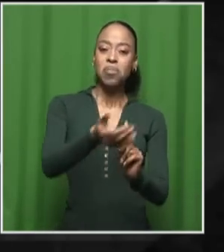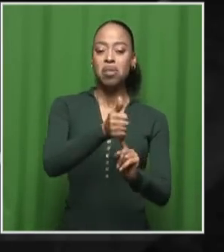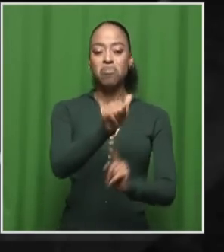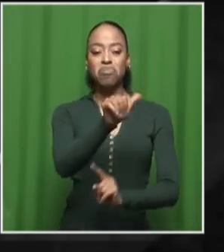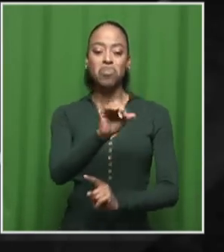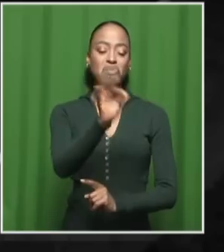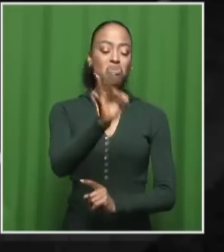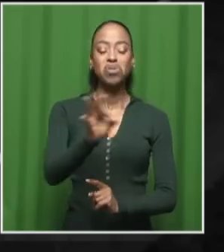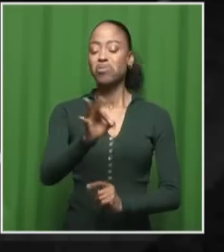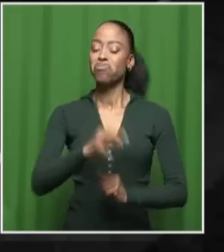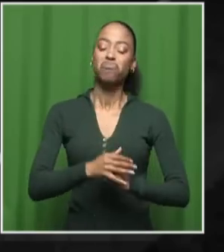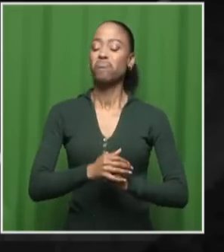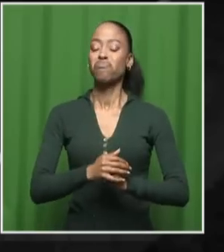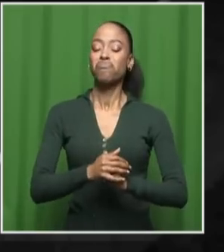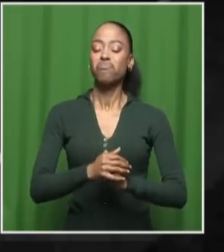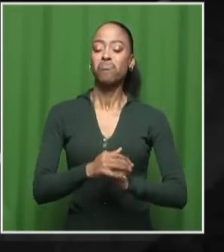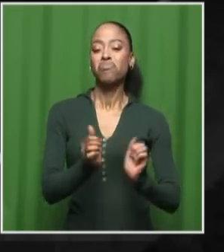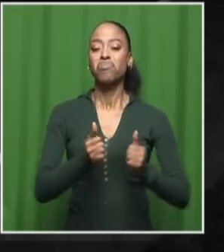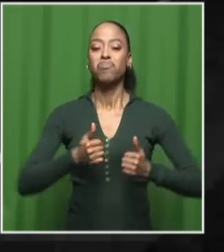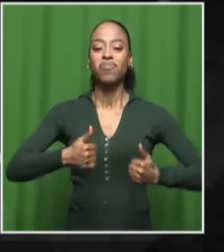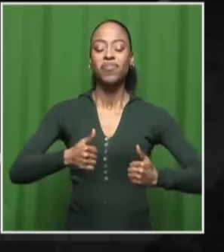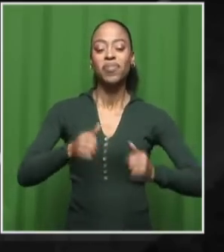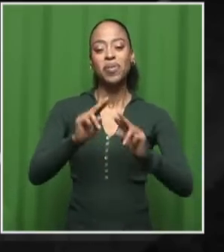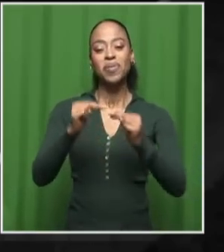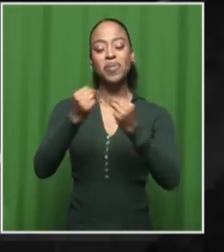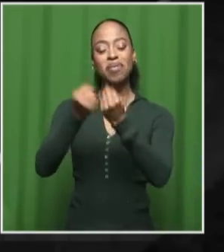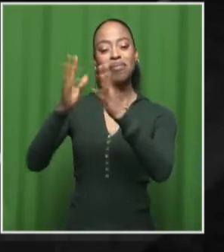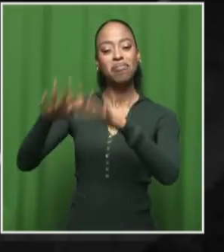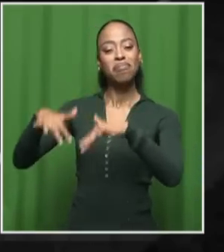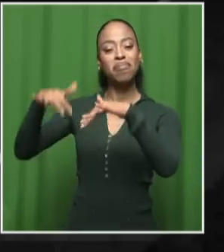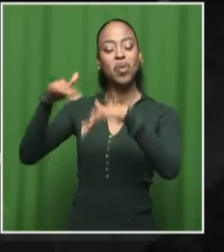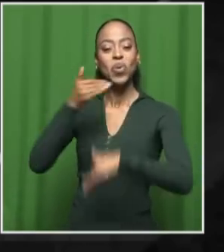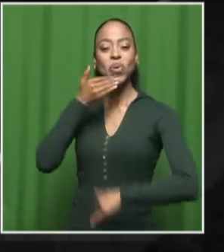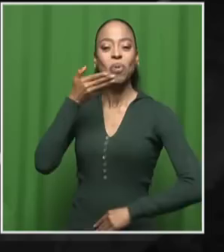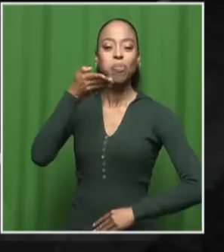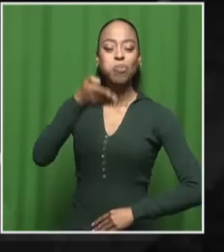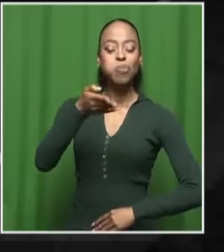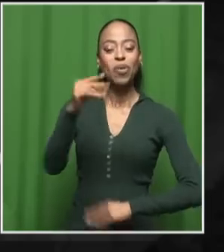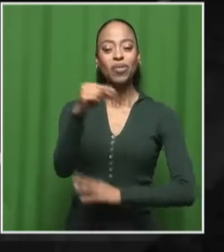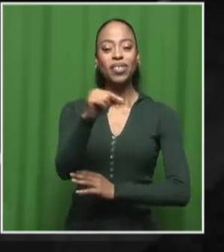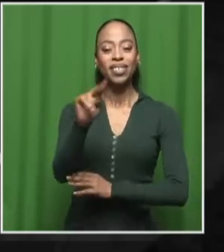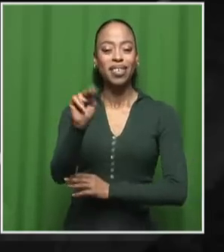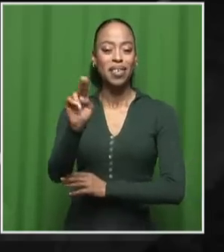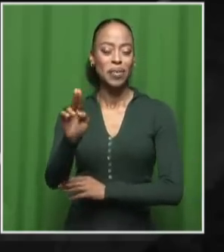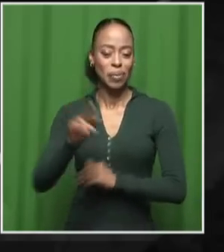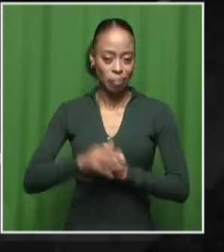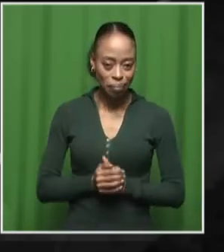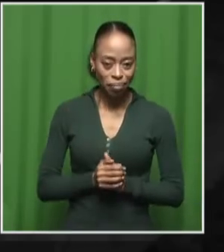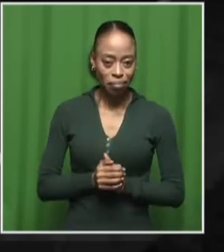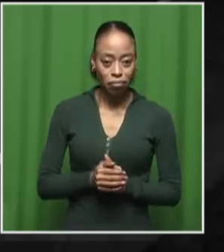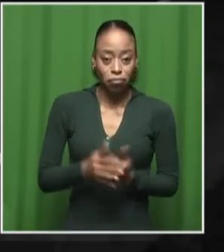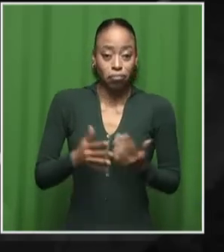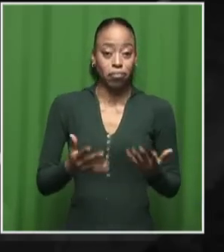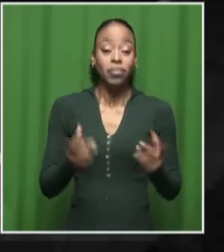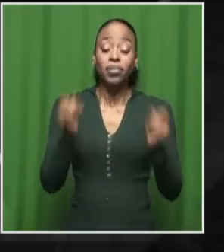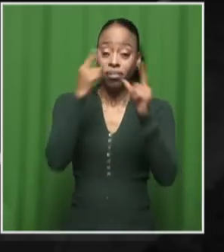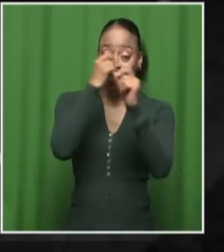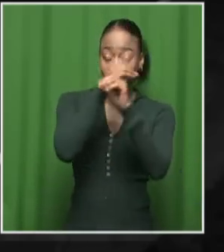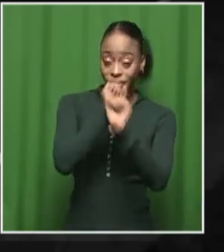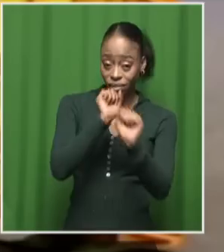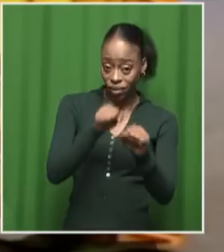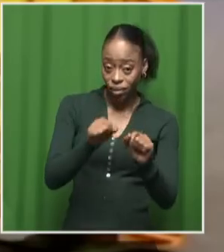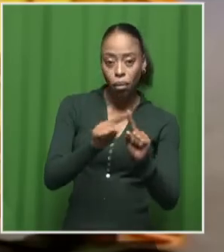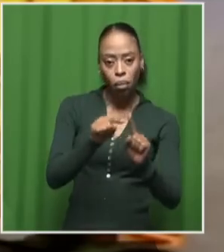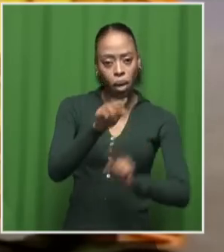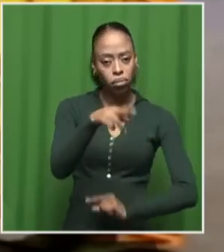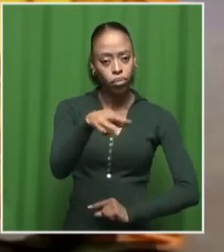60% of the seats in the National Assembly occupied by the Government of National Unity parties. It's complex, but you are